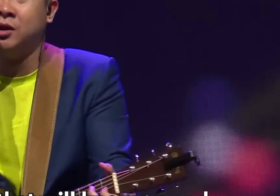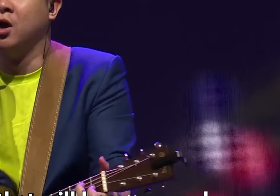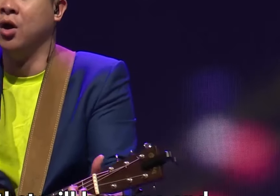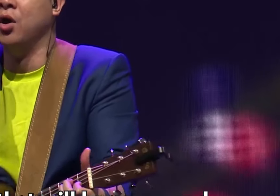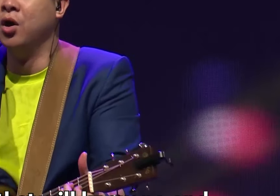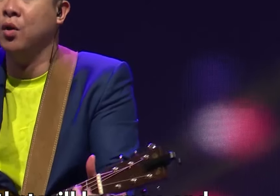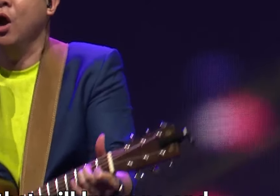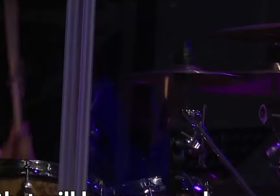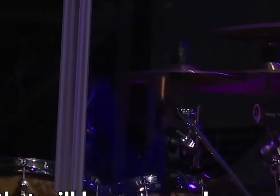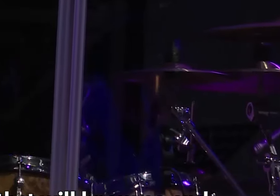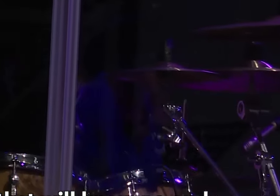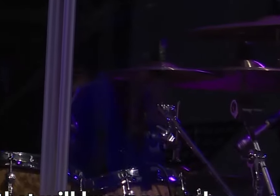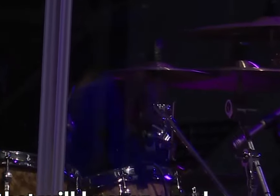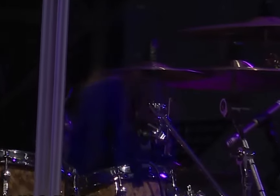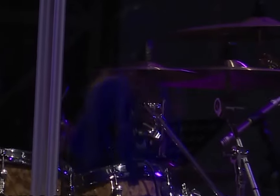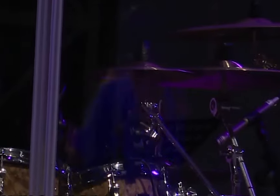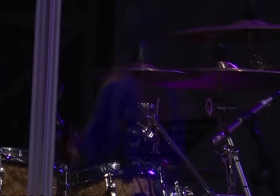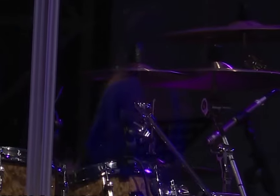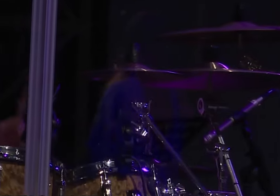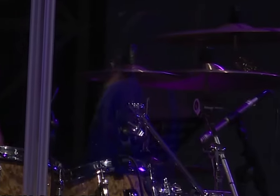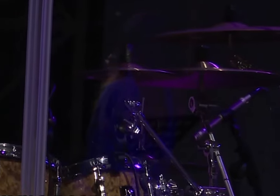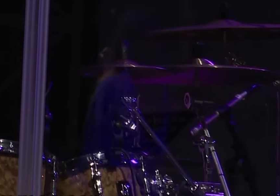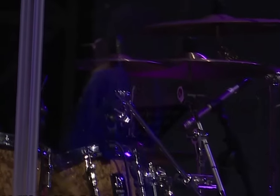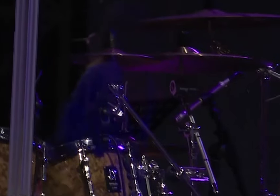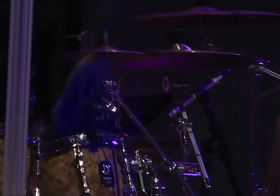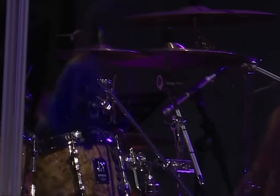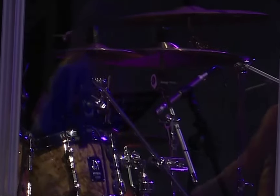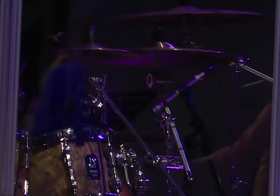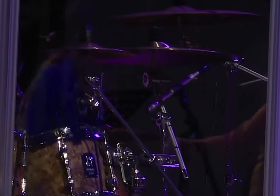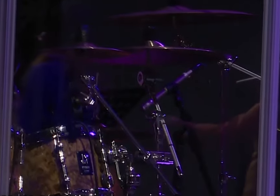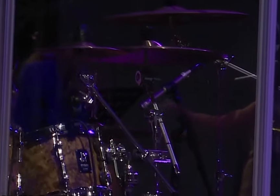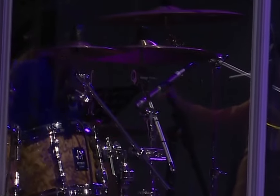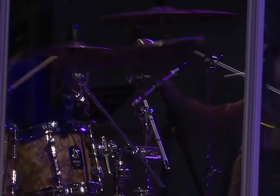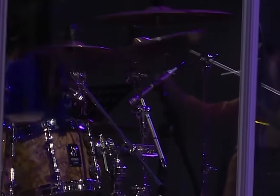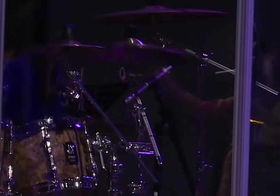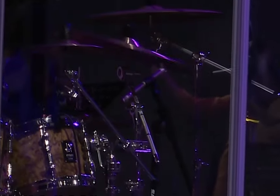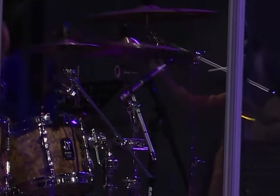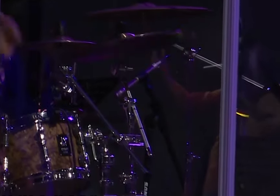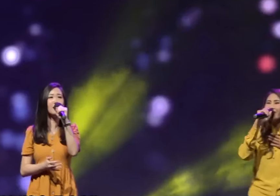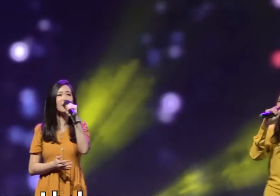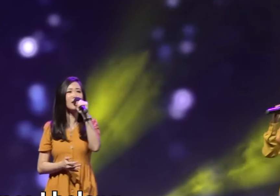will know no end. Come